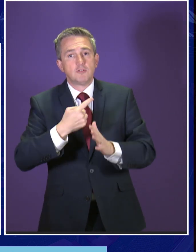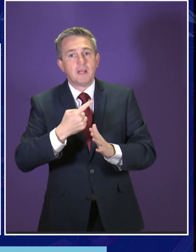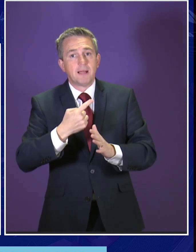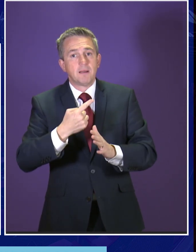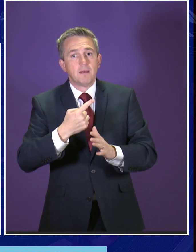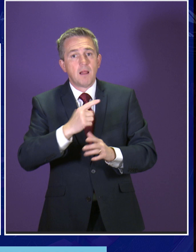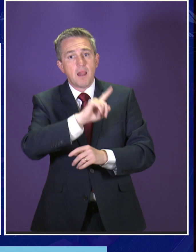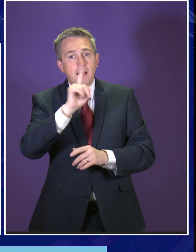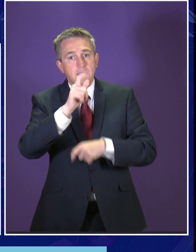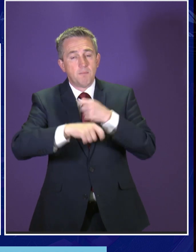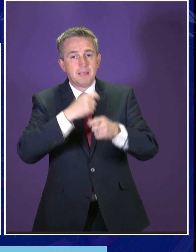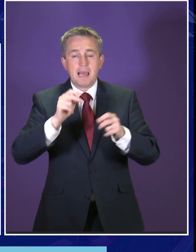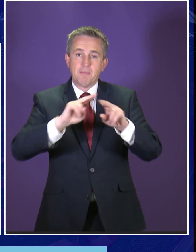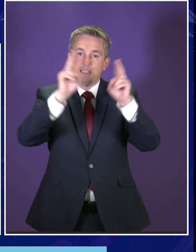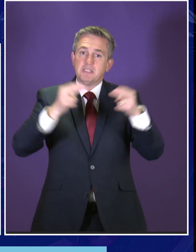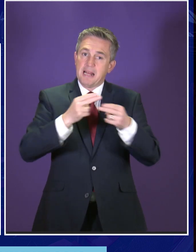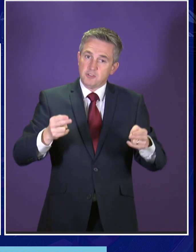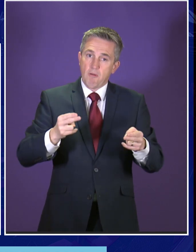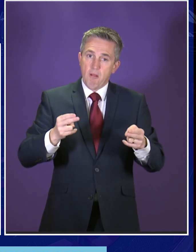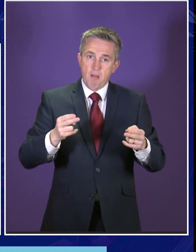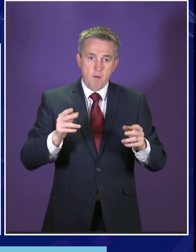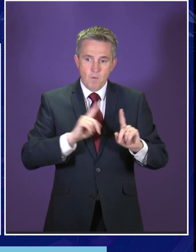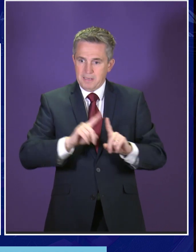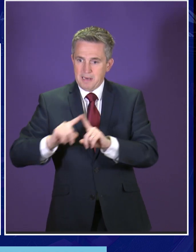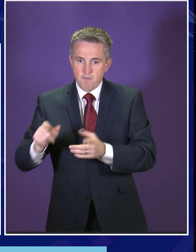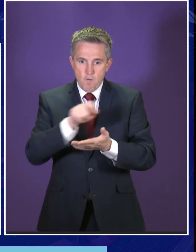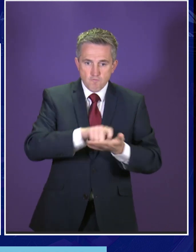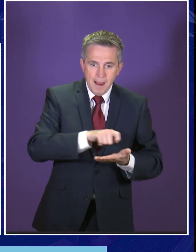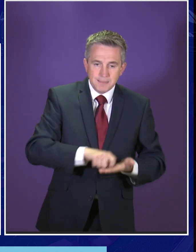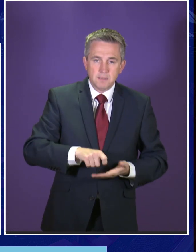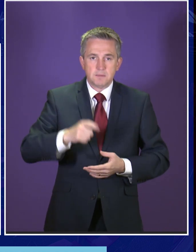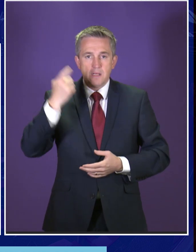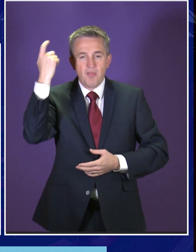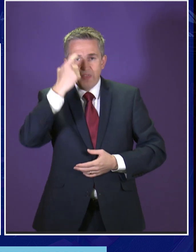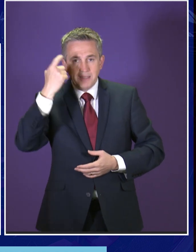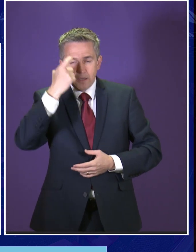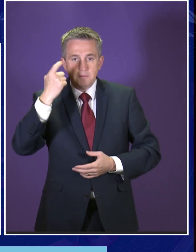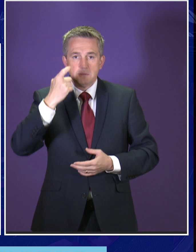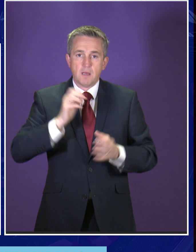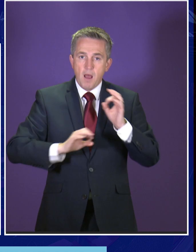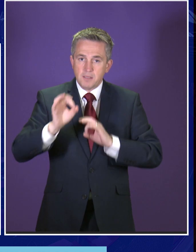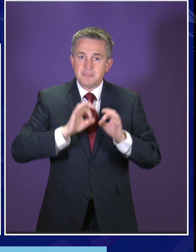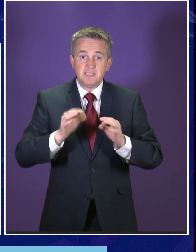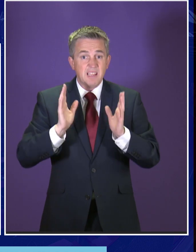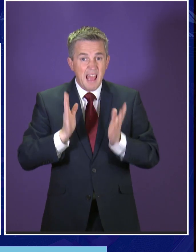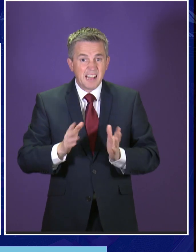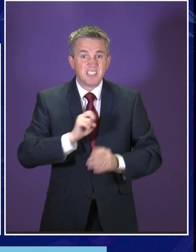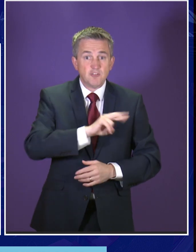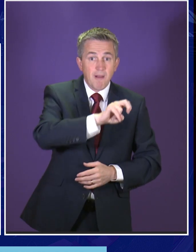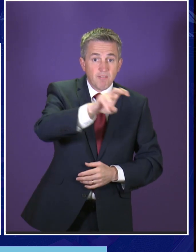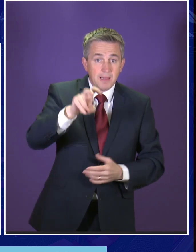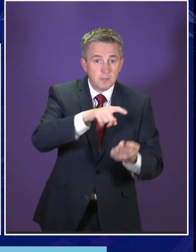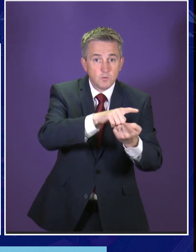international nomadic residency with a caravan of artists, writers, thinkers traveling to meet the grassroots